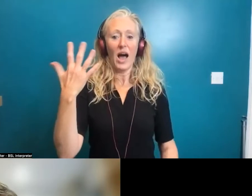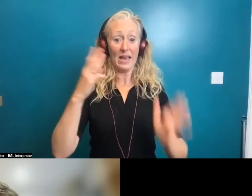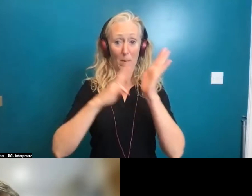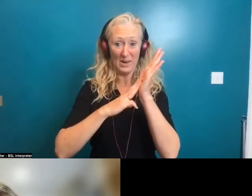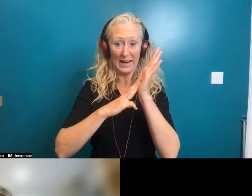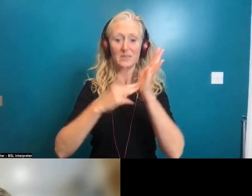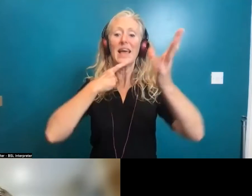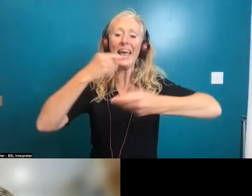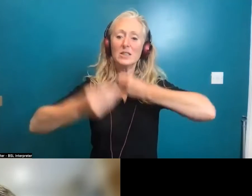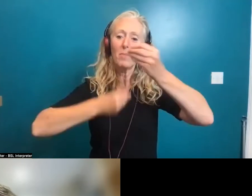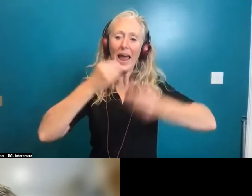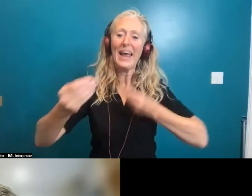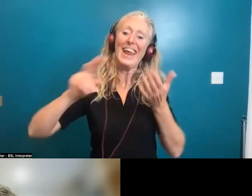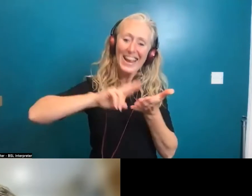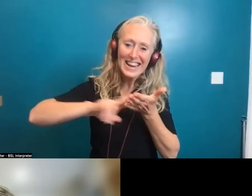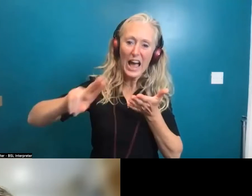this stage.